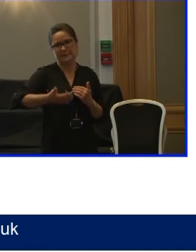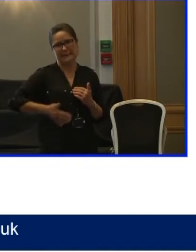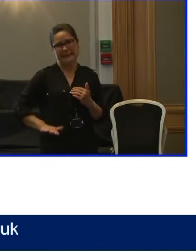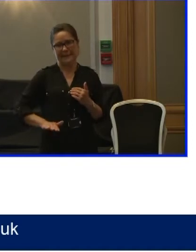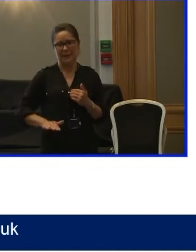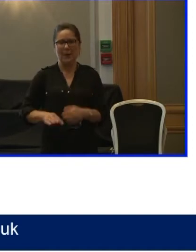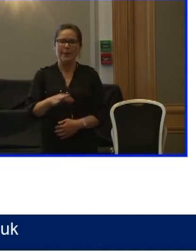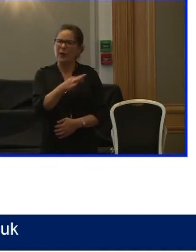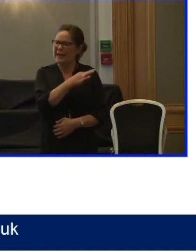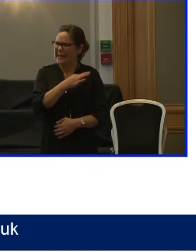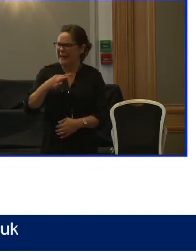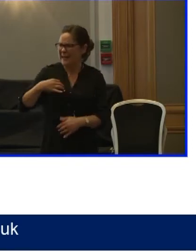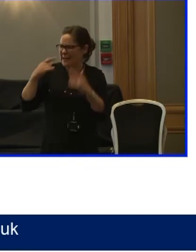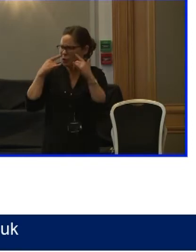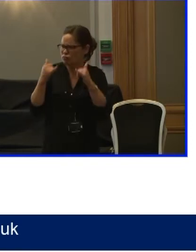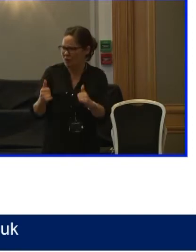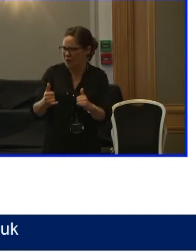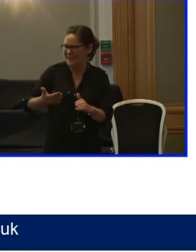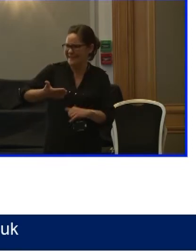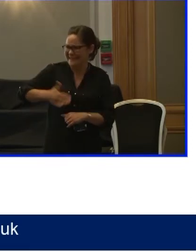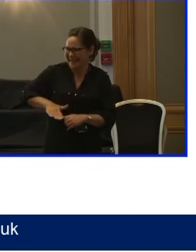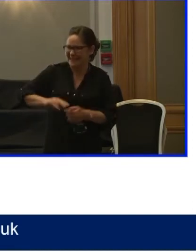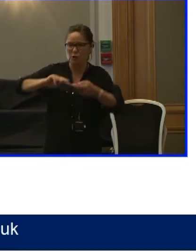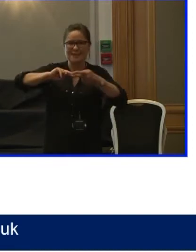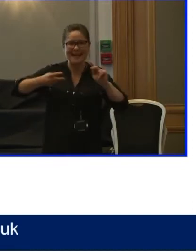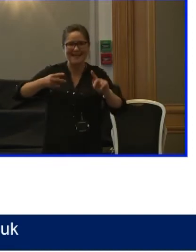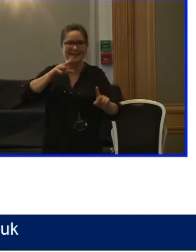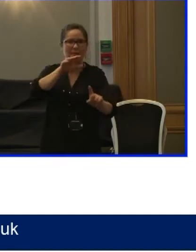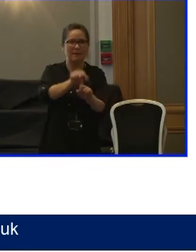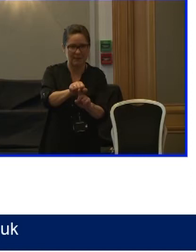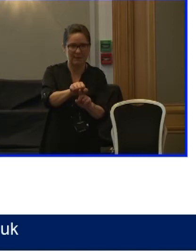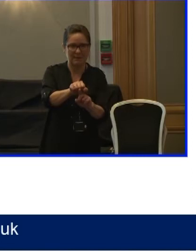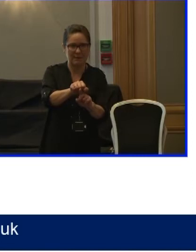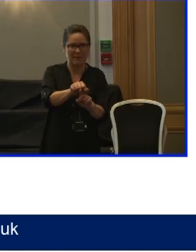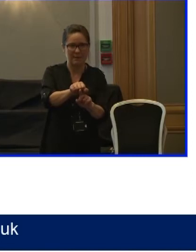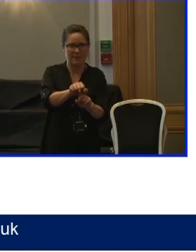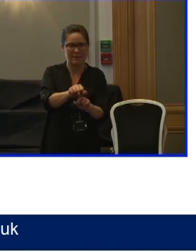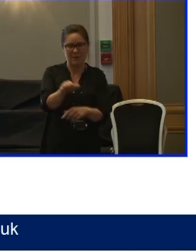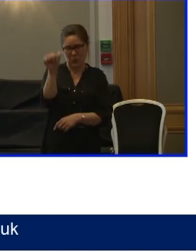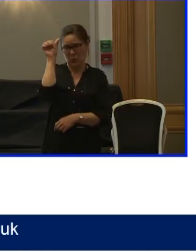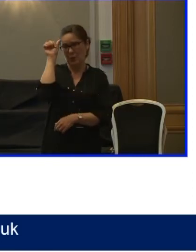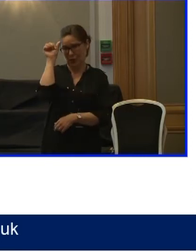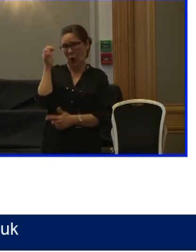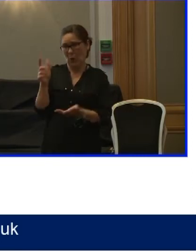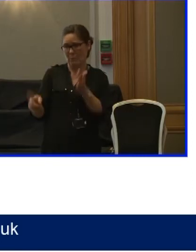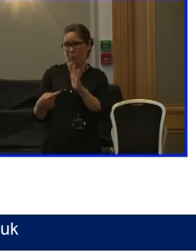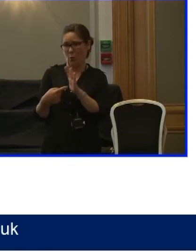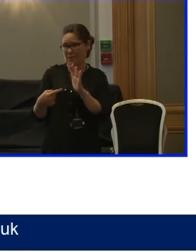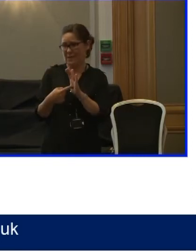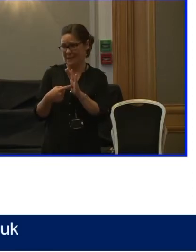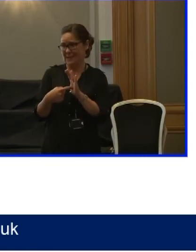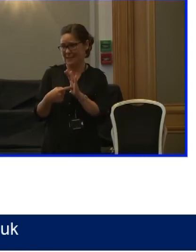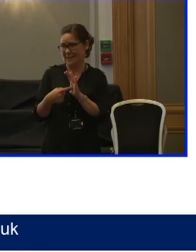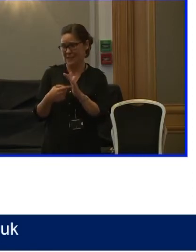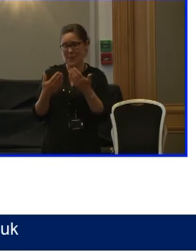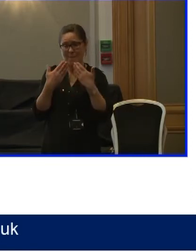are not possible without a genetic diagnosis. We know this is important to the community, so please, please facilitate.